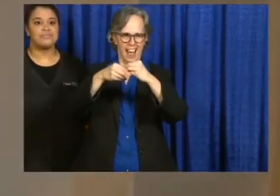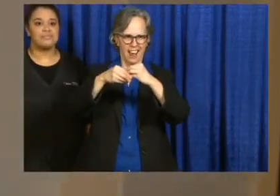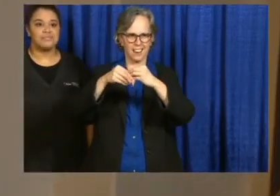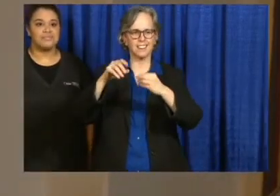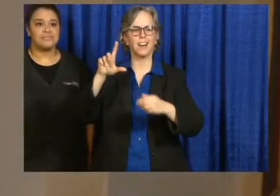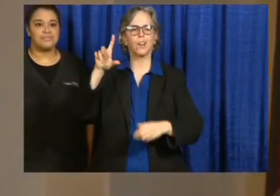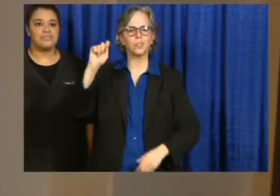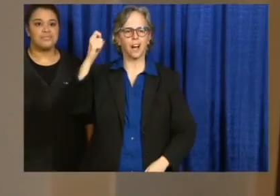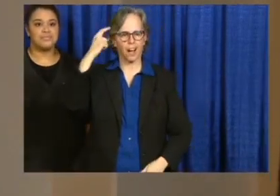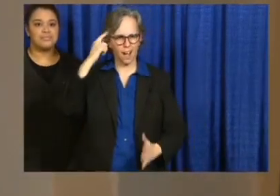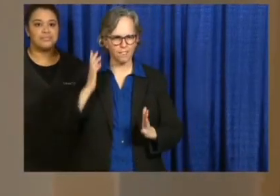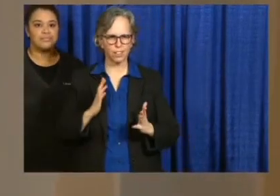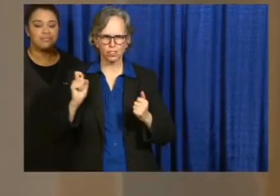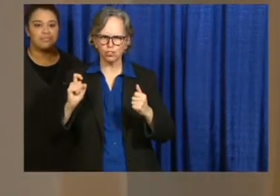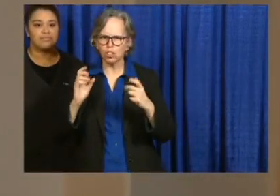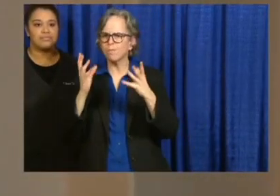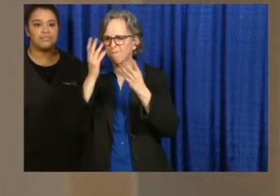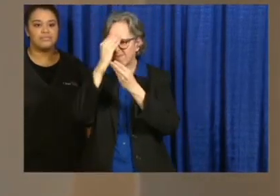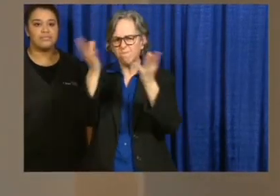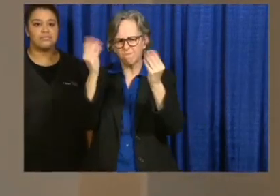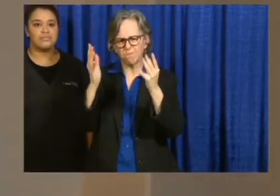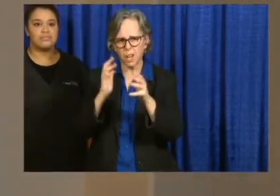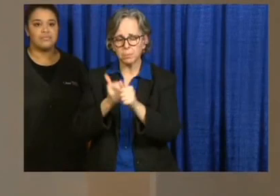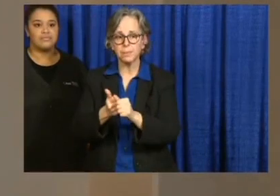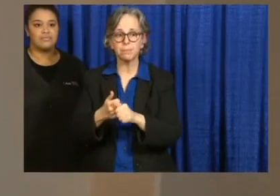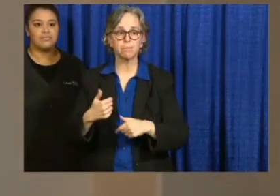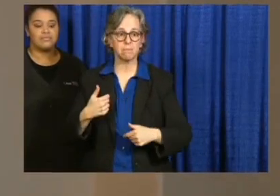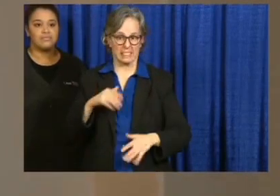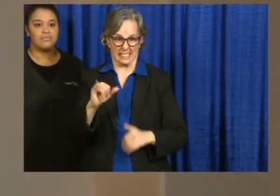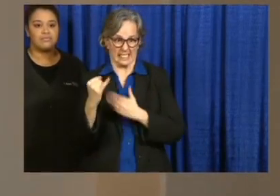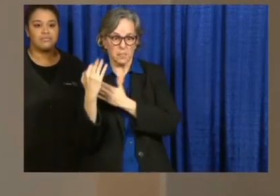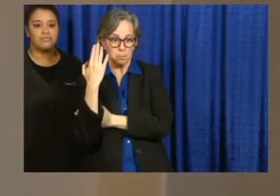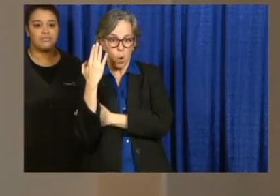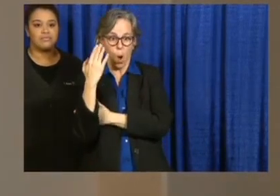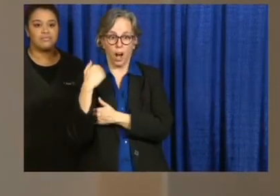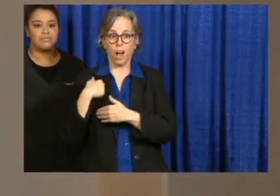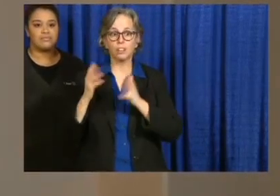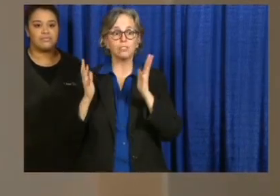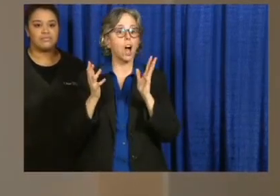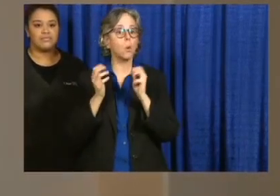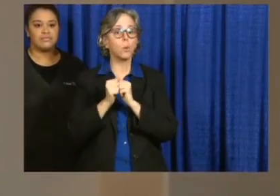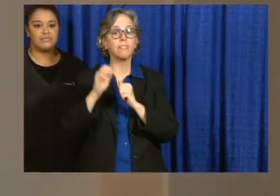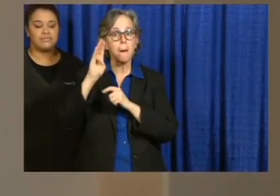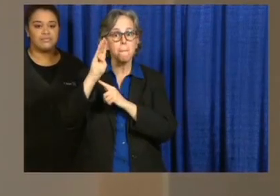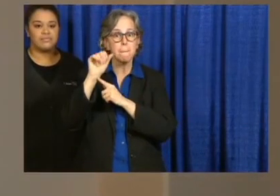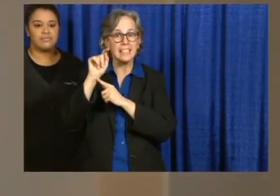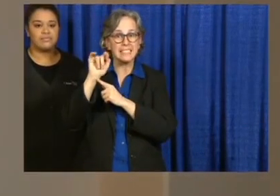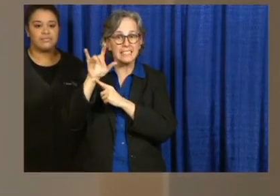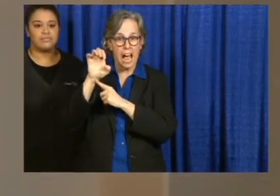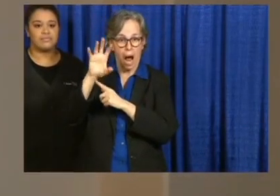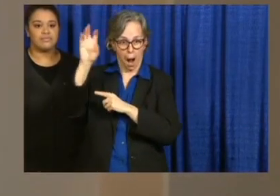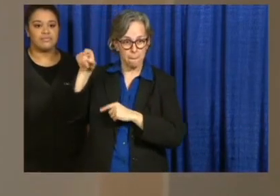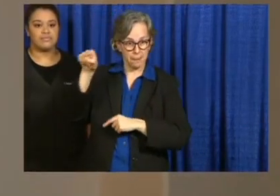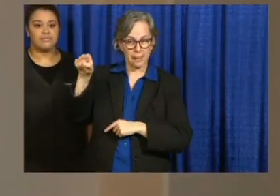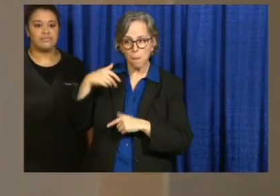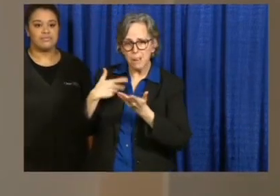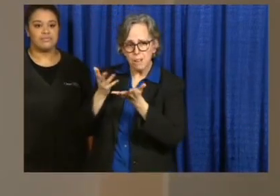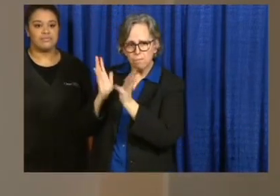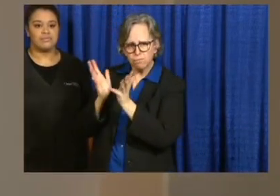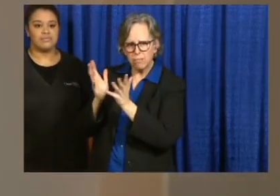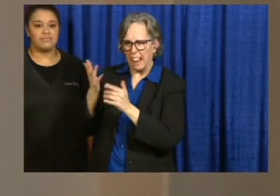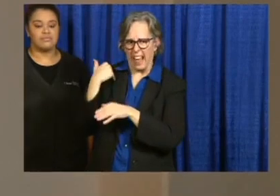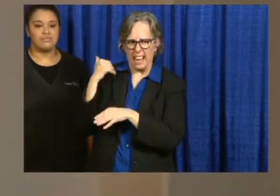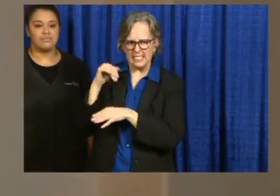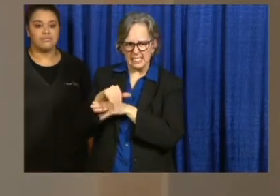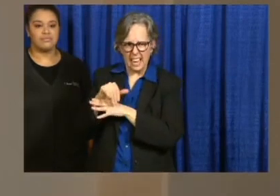probably update. I talked with Battelle this morning. They processed their first 3,500 masks for decontamination last night. They